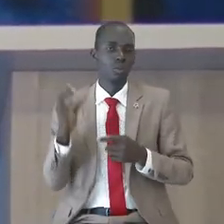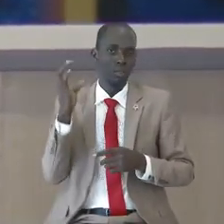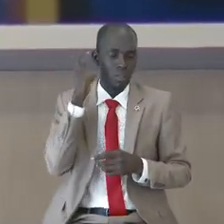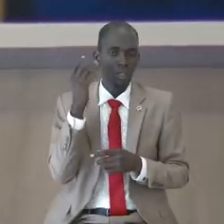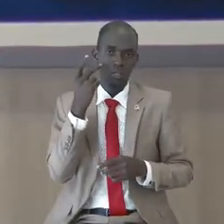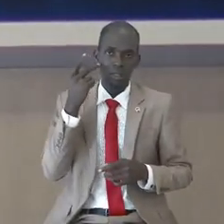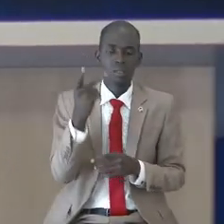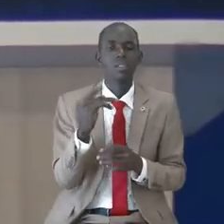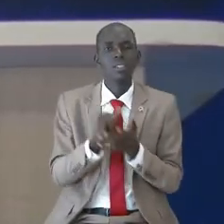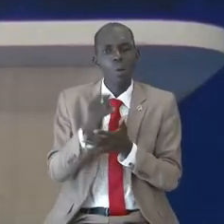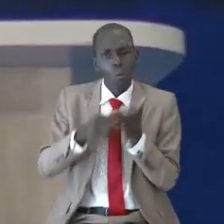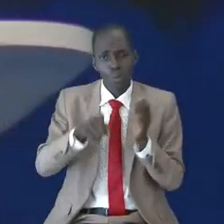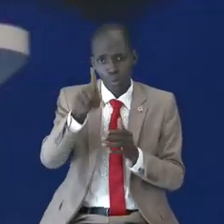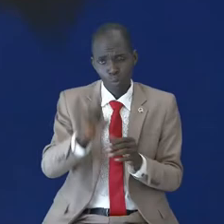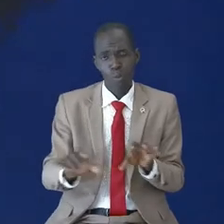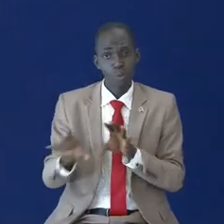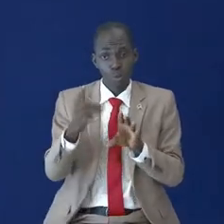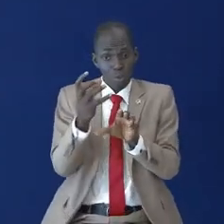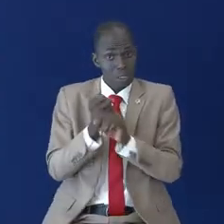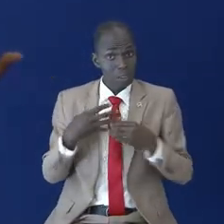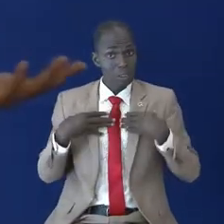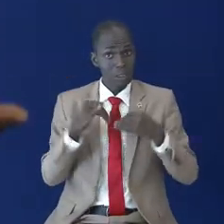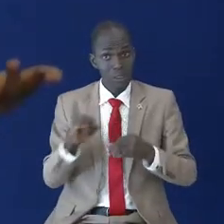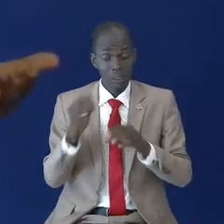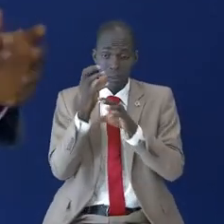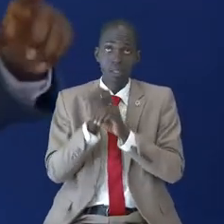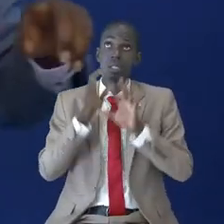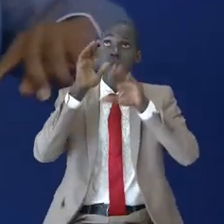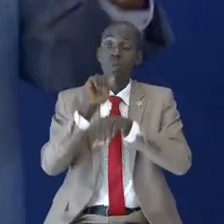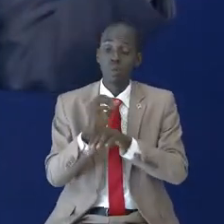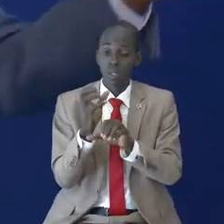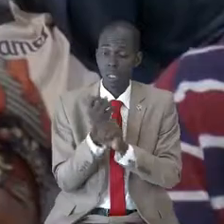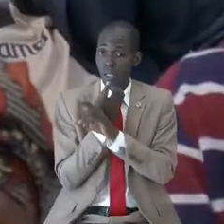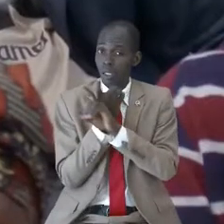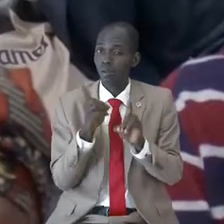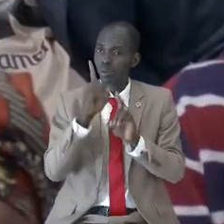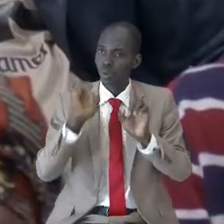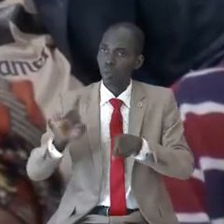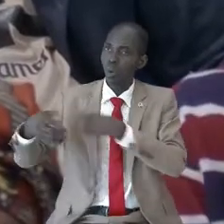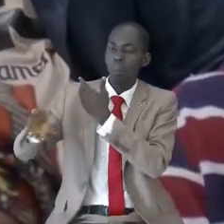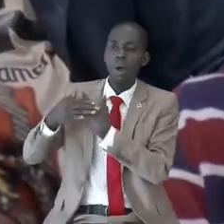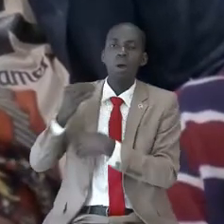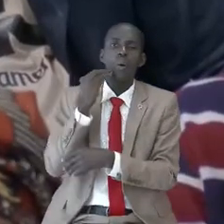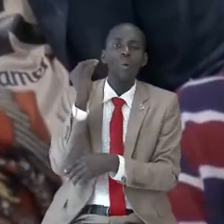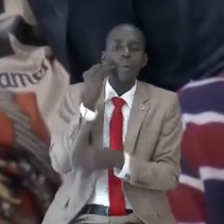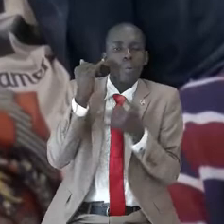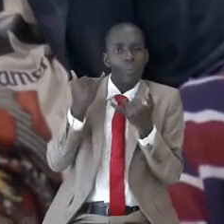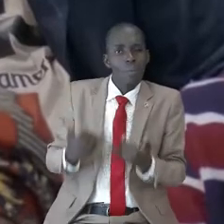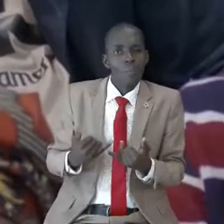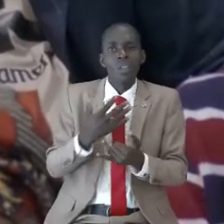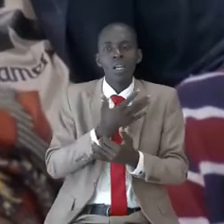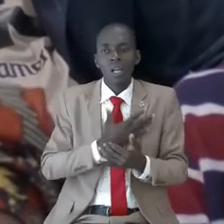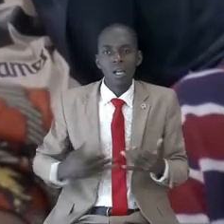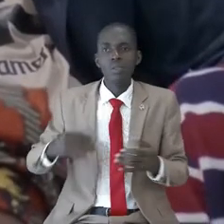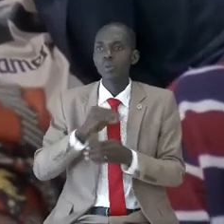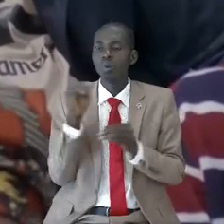you've seen the miracle, you've seen the healing, you've seen the deliverance, and then you'll go back home now. The talk of no more